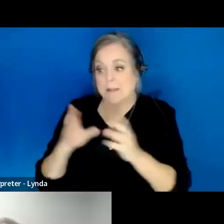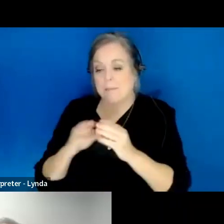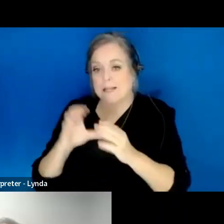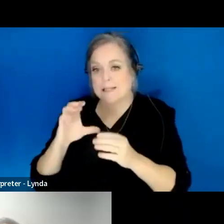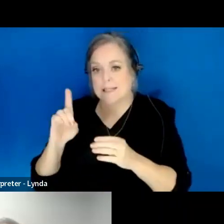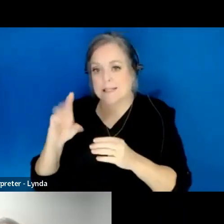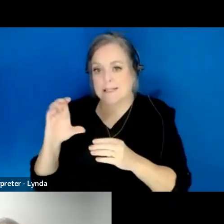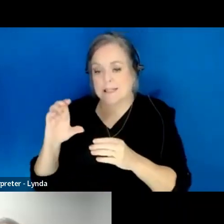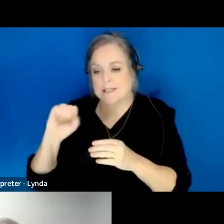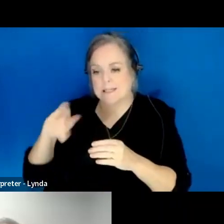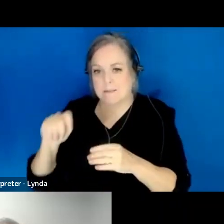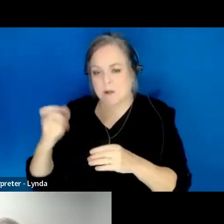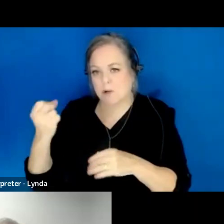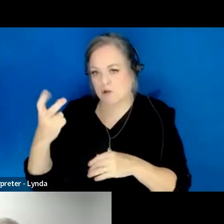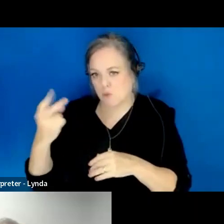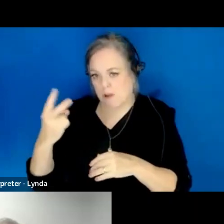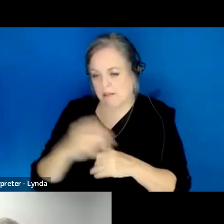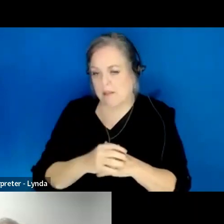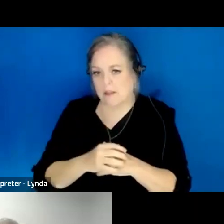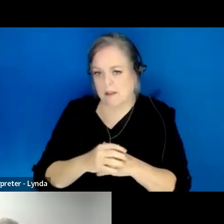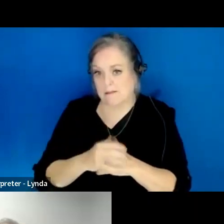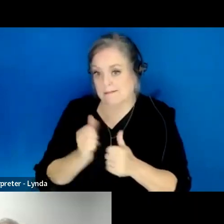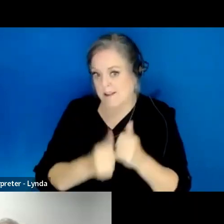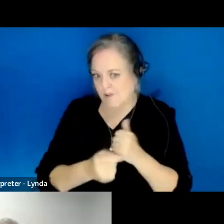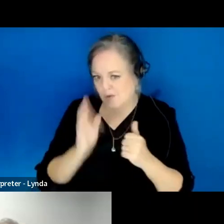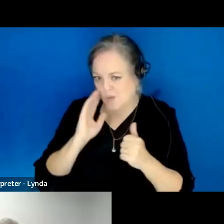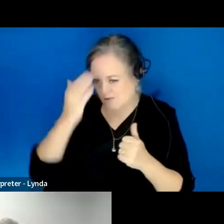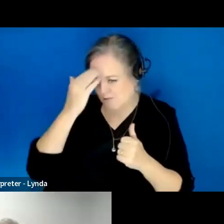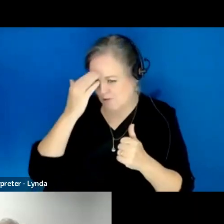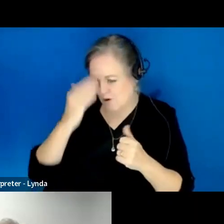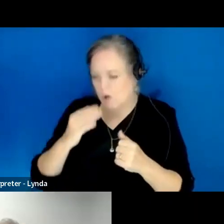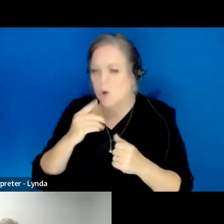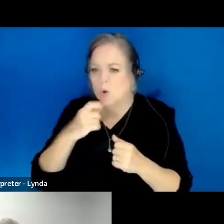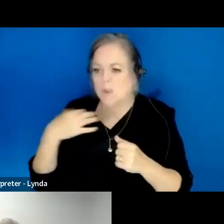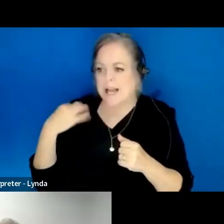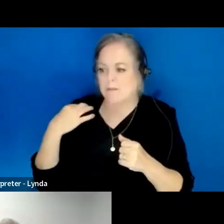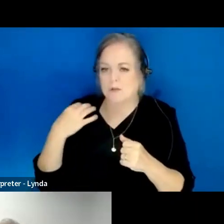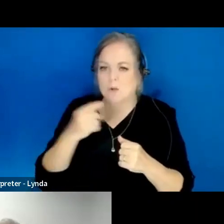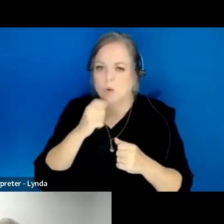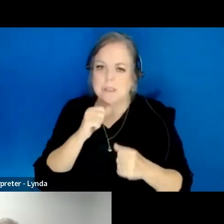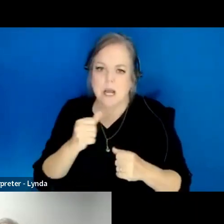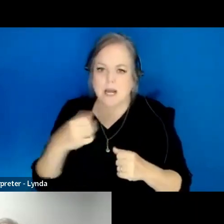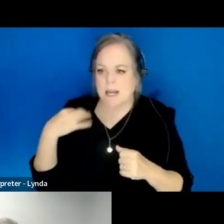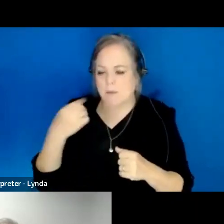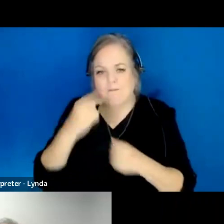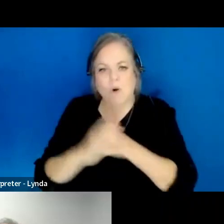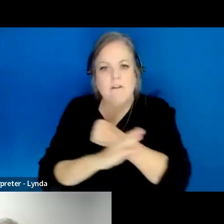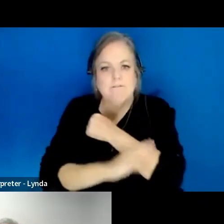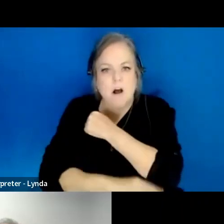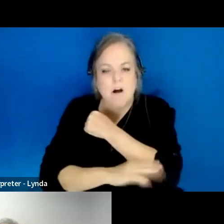on September 12th, everyone. If we will know then who is eligible and who is not eligible for a fall